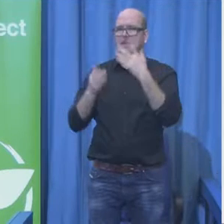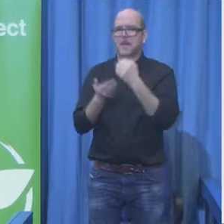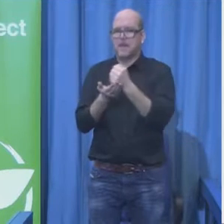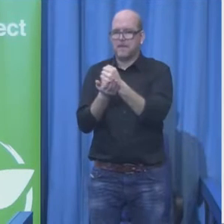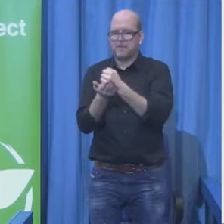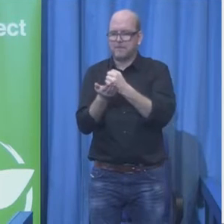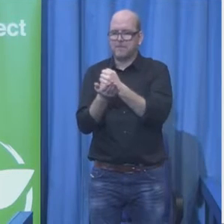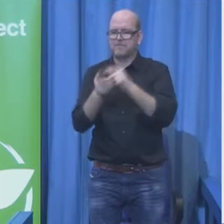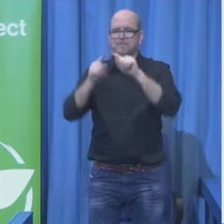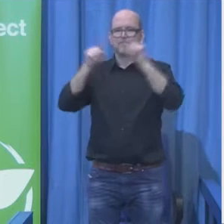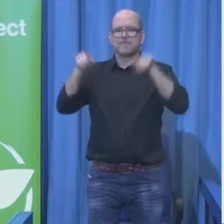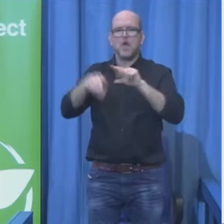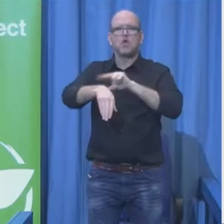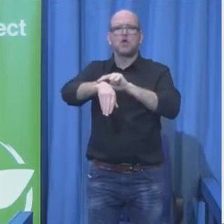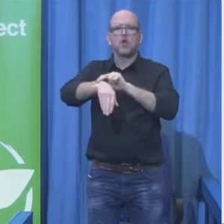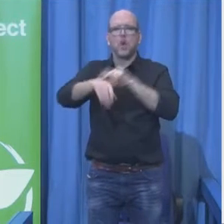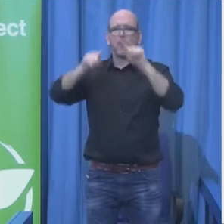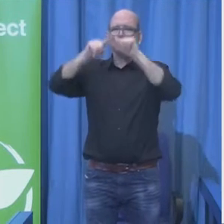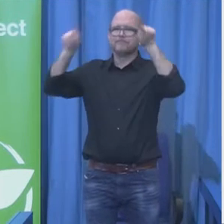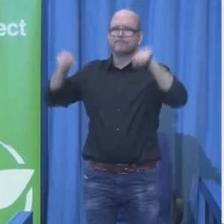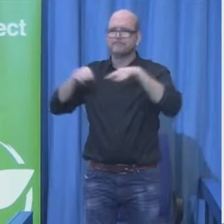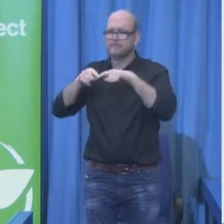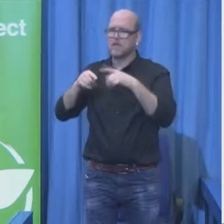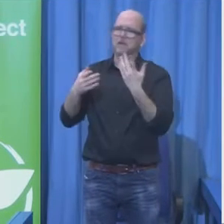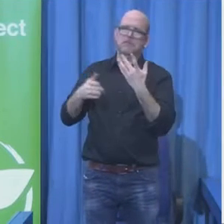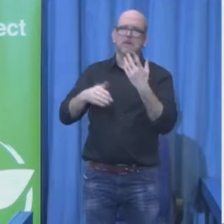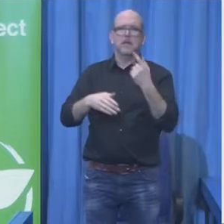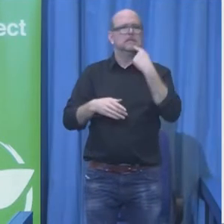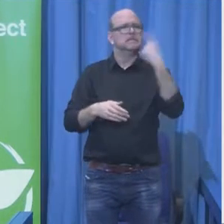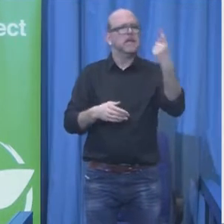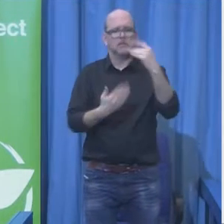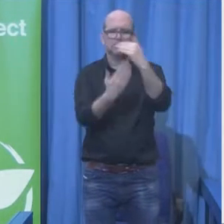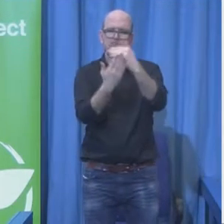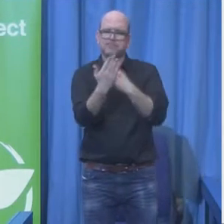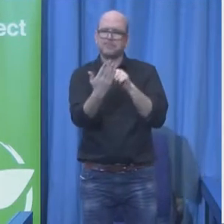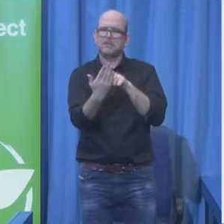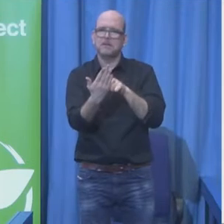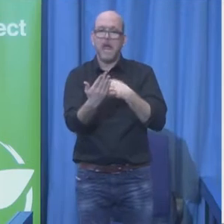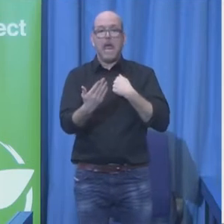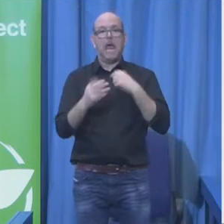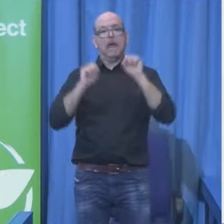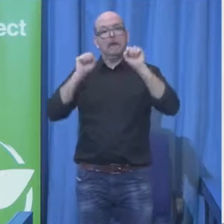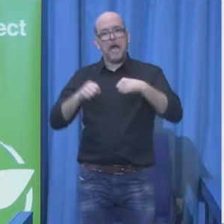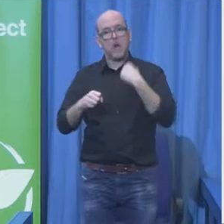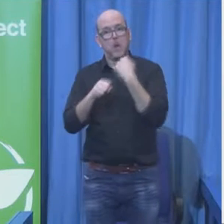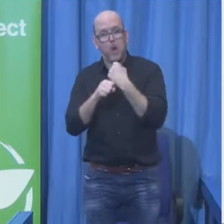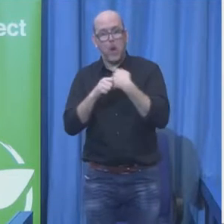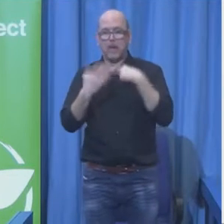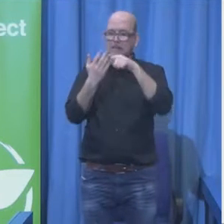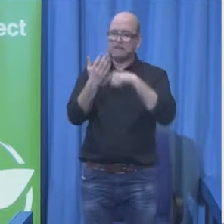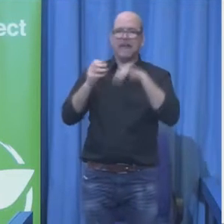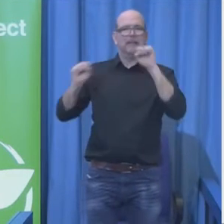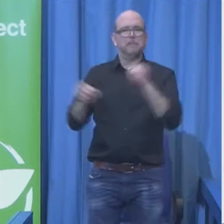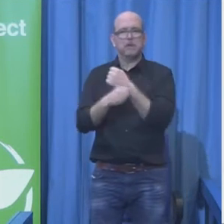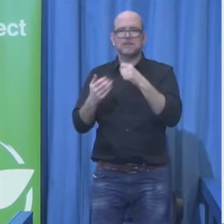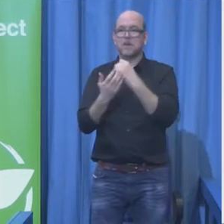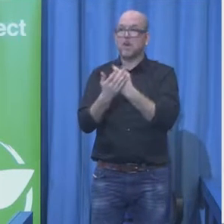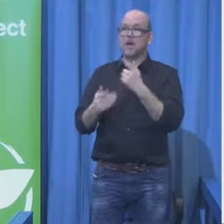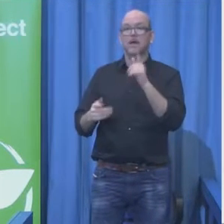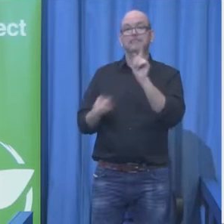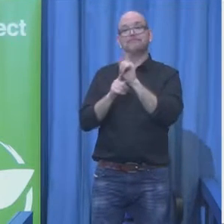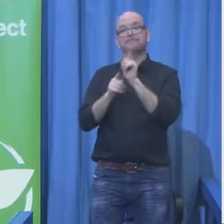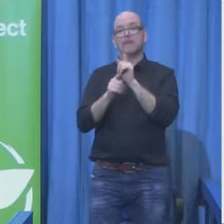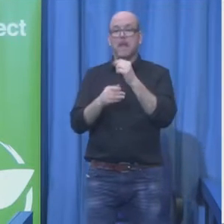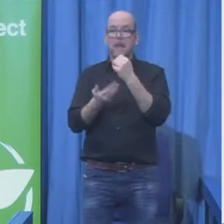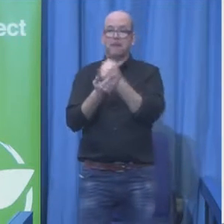doctor will decide whether the person can or cannot do the job, and which is absolutely ludicrous in my